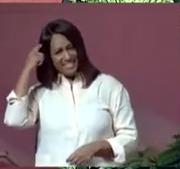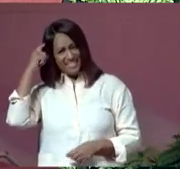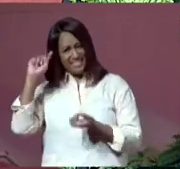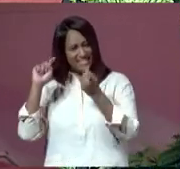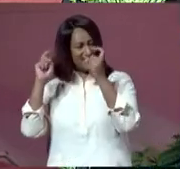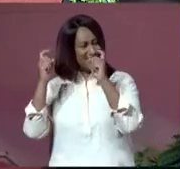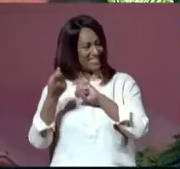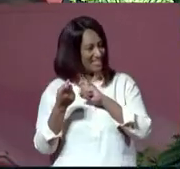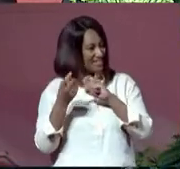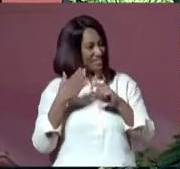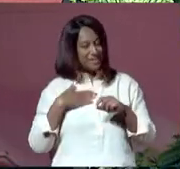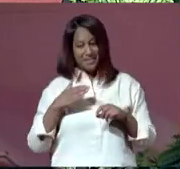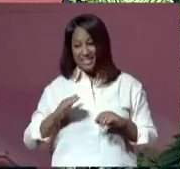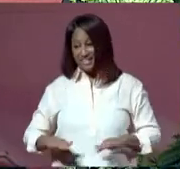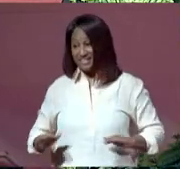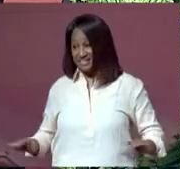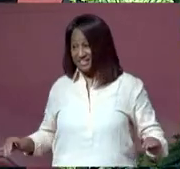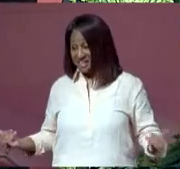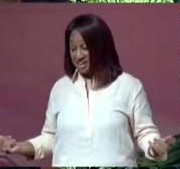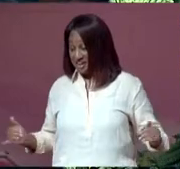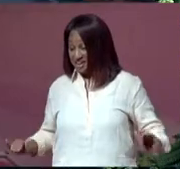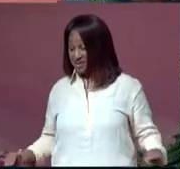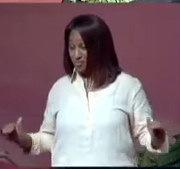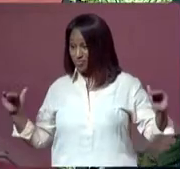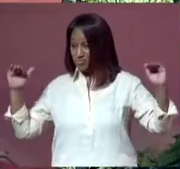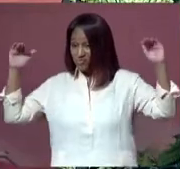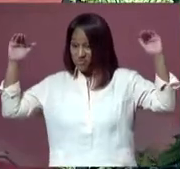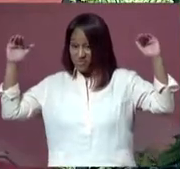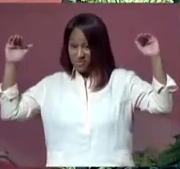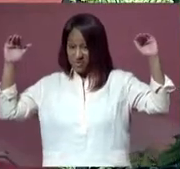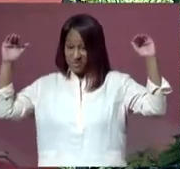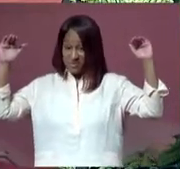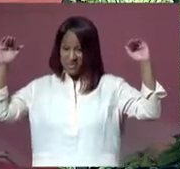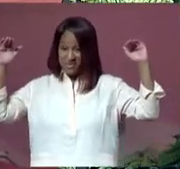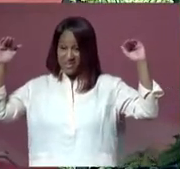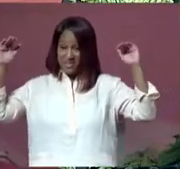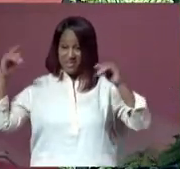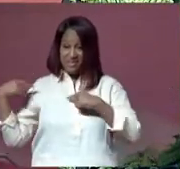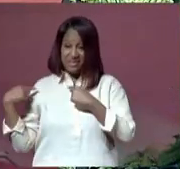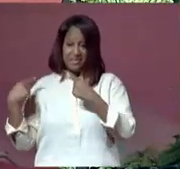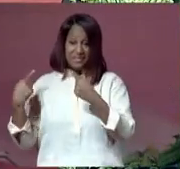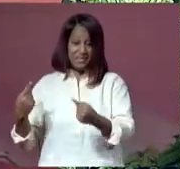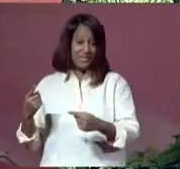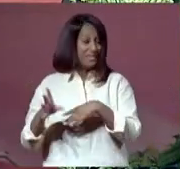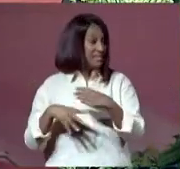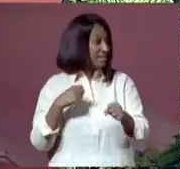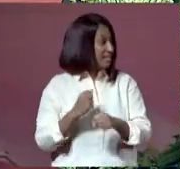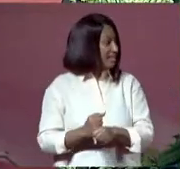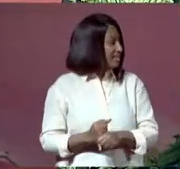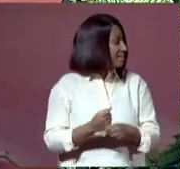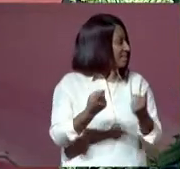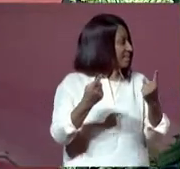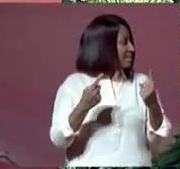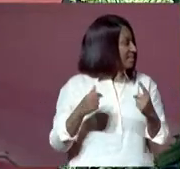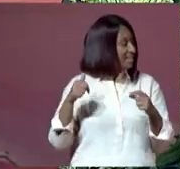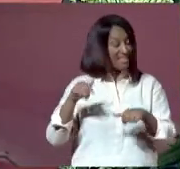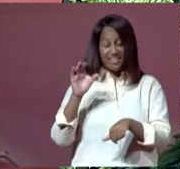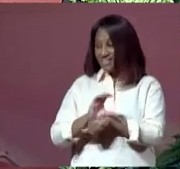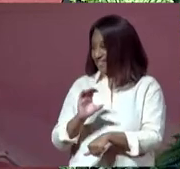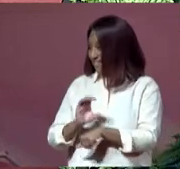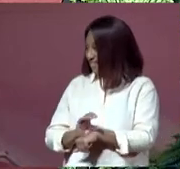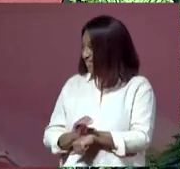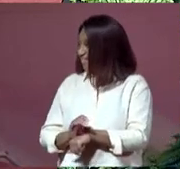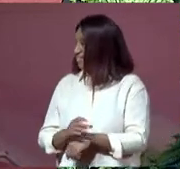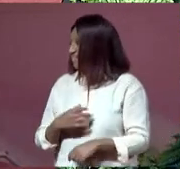my children are grown. And yeah, so it's been a while. We've been coming here to the Friendship West.